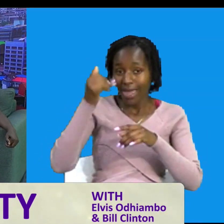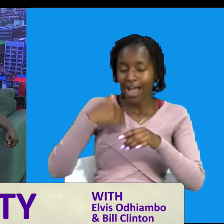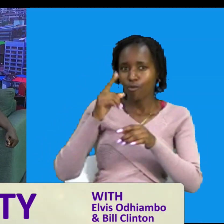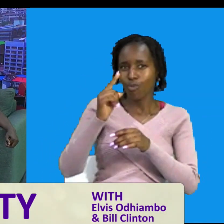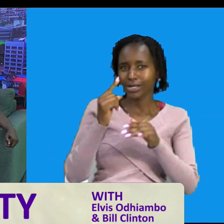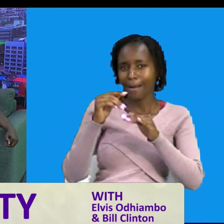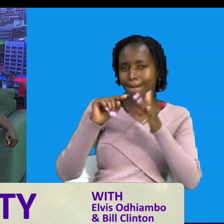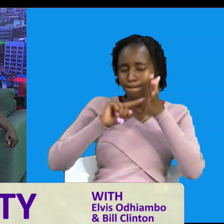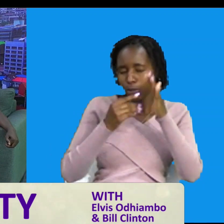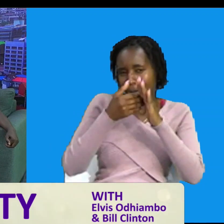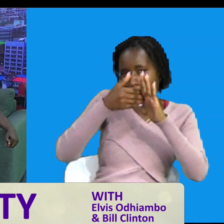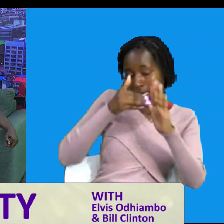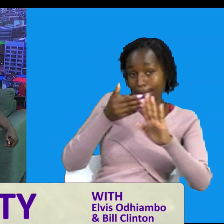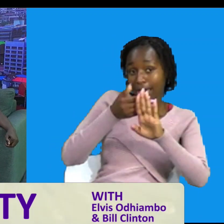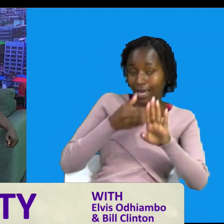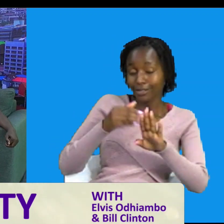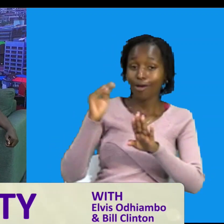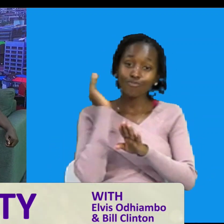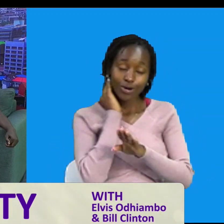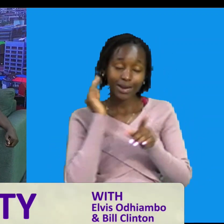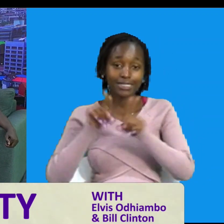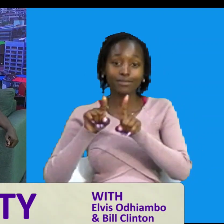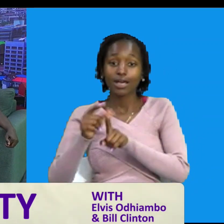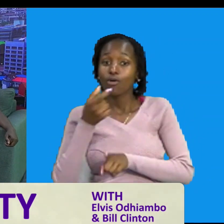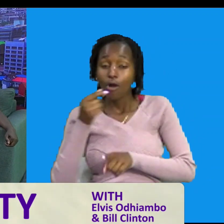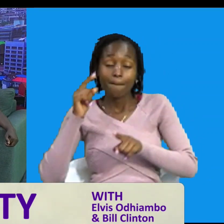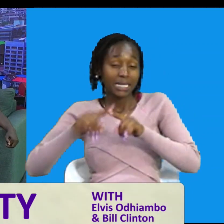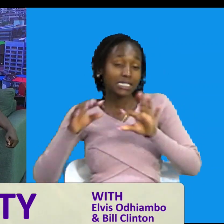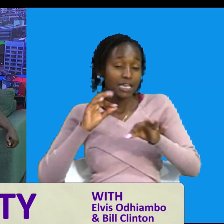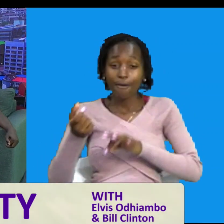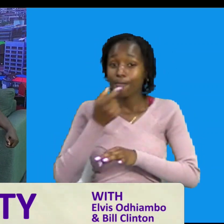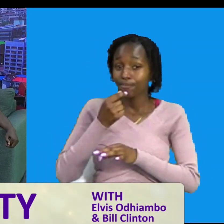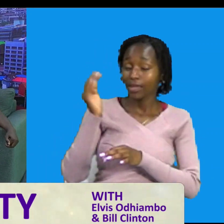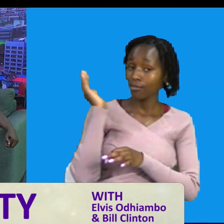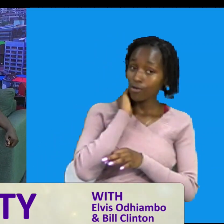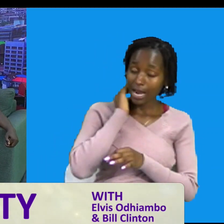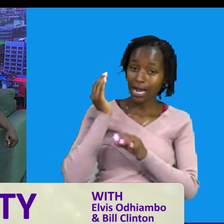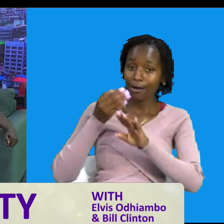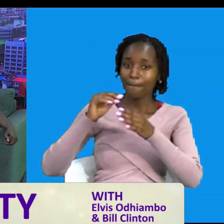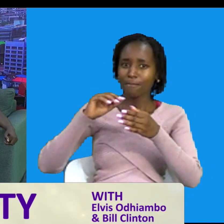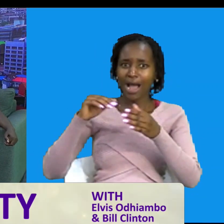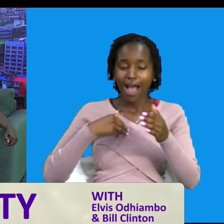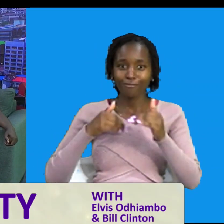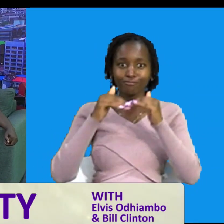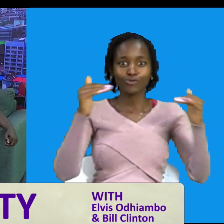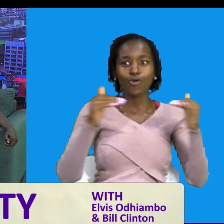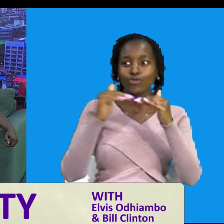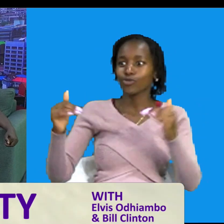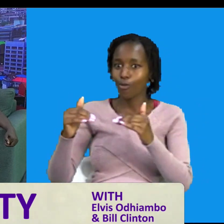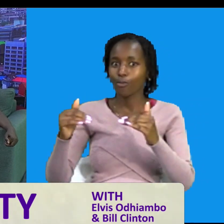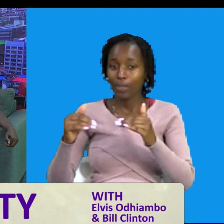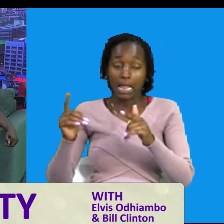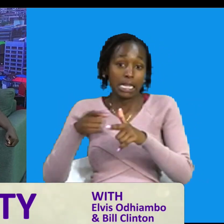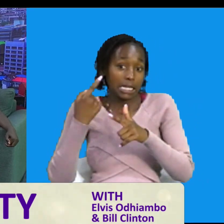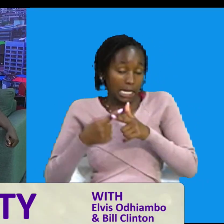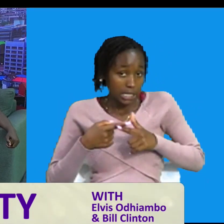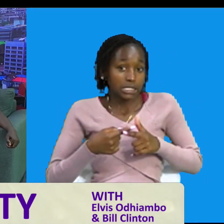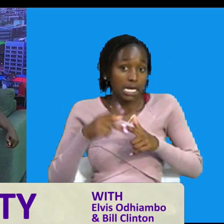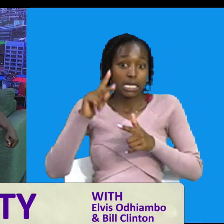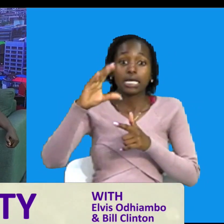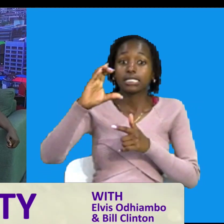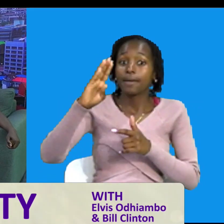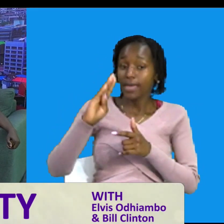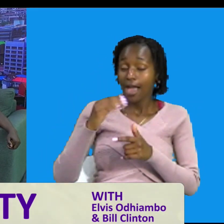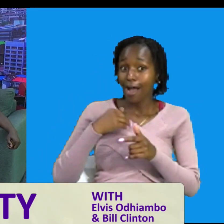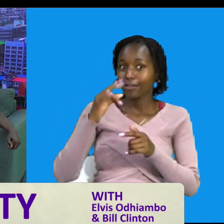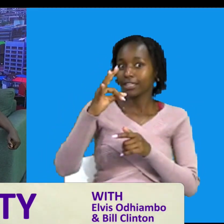Gor Mahia and Moranga Seal. A chance for them. Should Gor Mahia and Moranga Seal be held to a draw, for example, and KCB gets